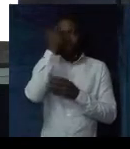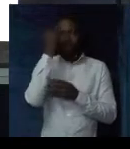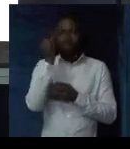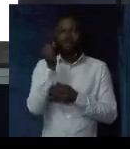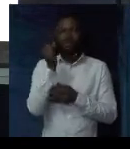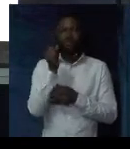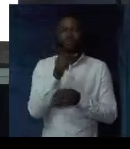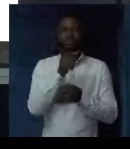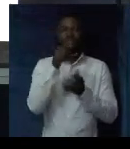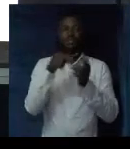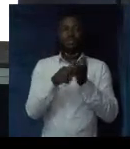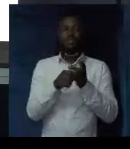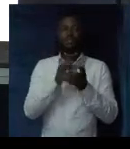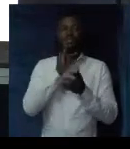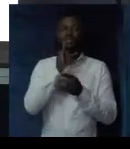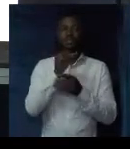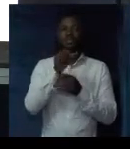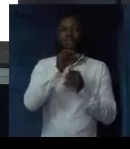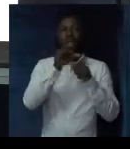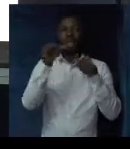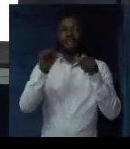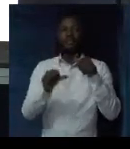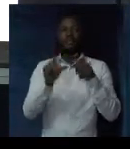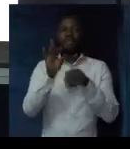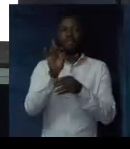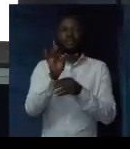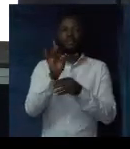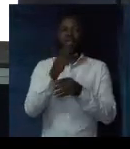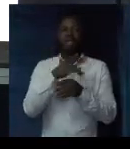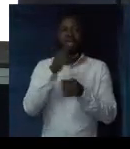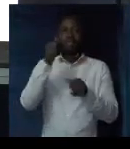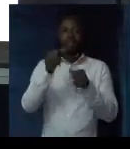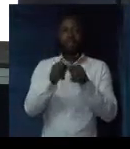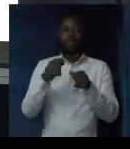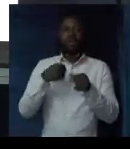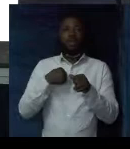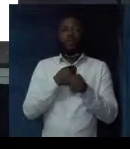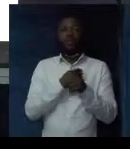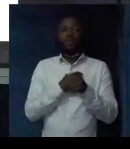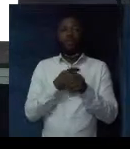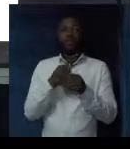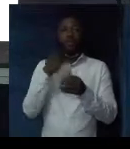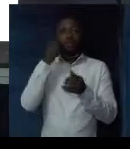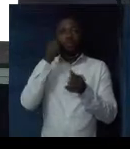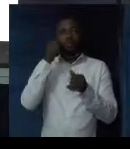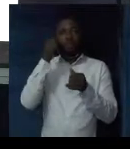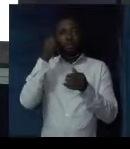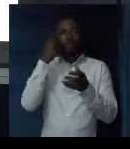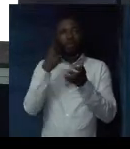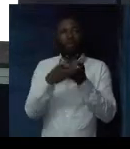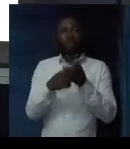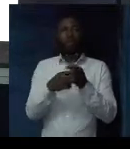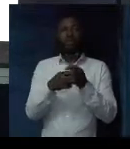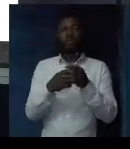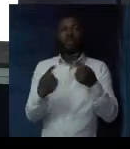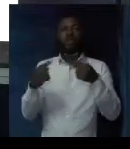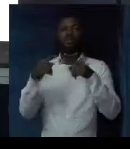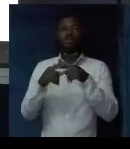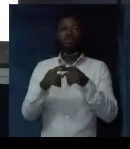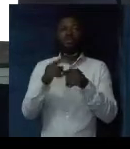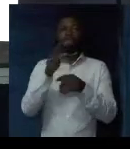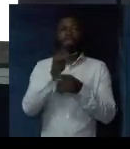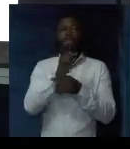because this is angle 8. And remember that we recognize corresponding angle by drawing an